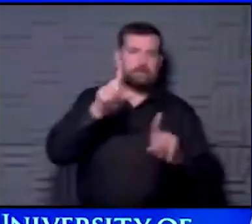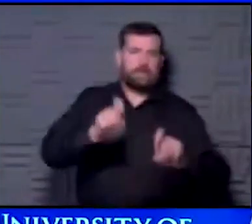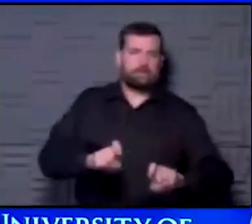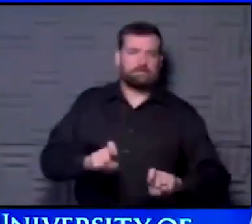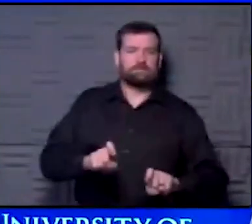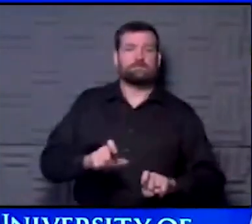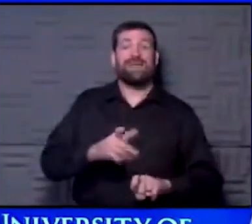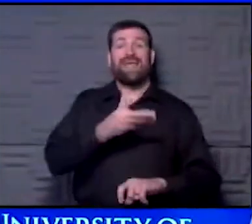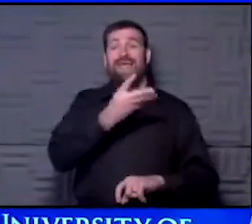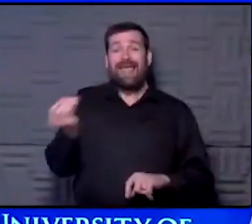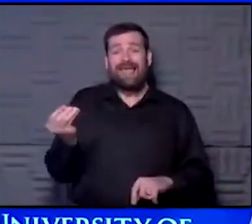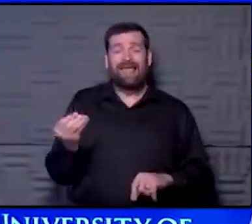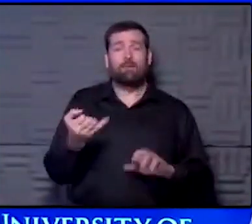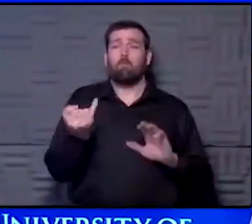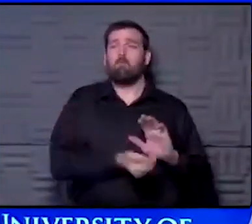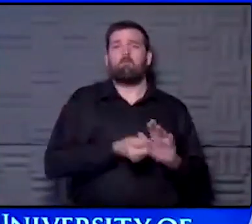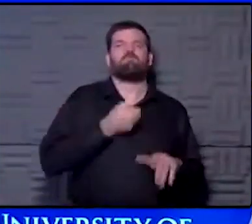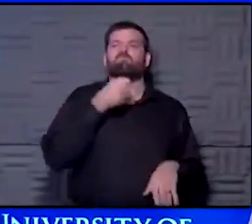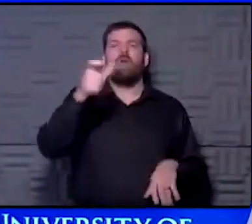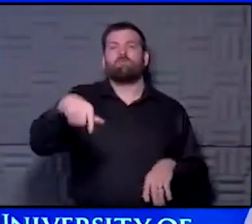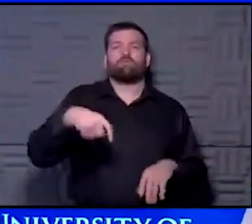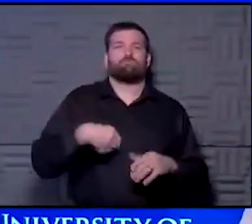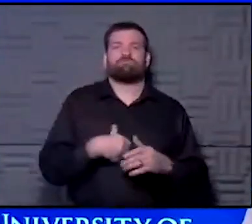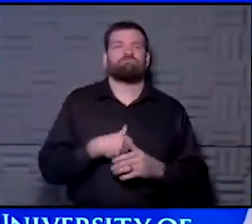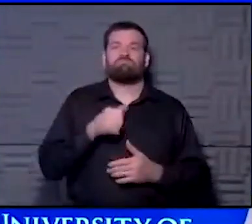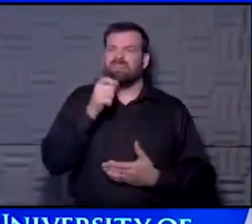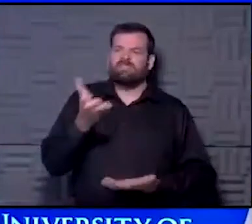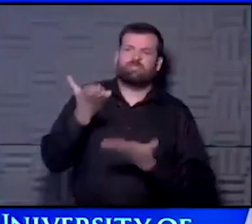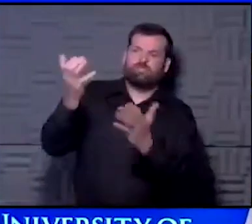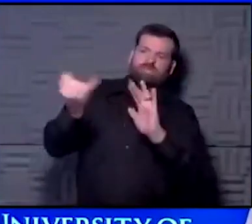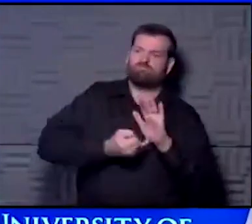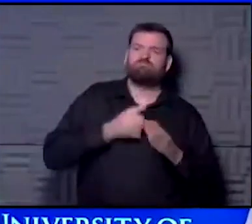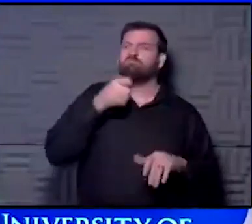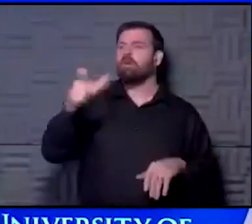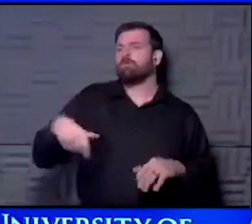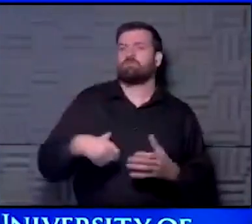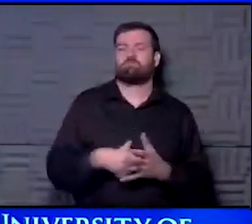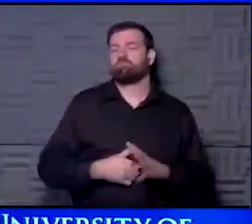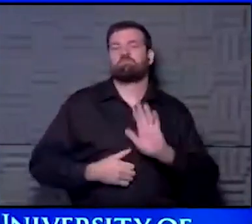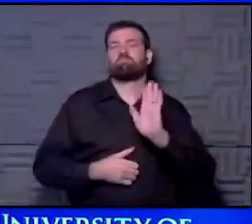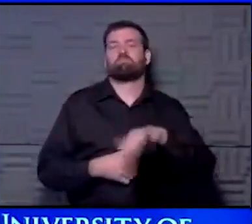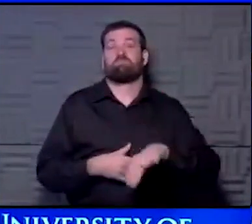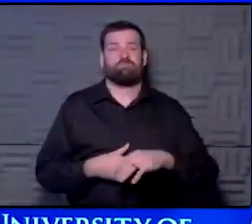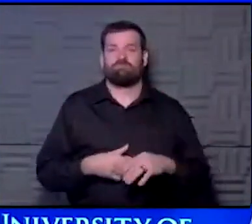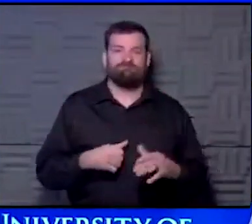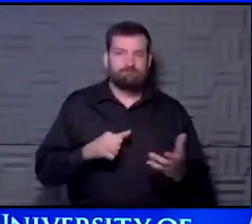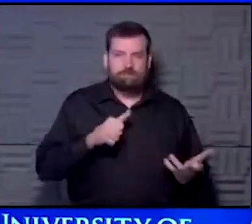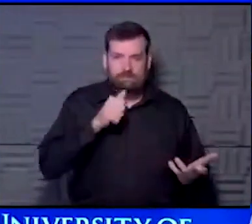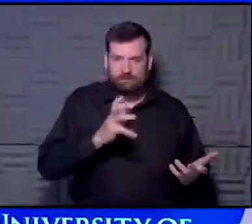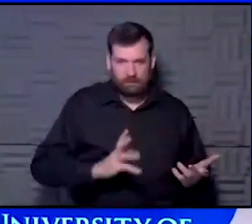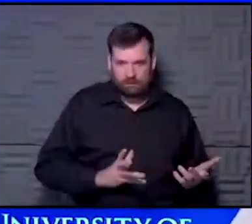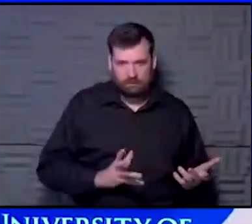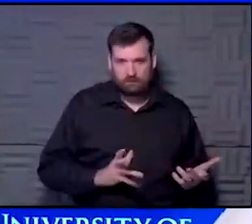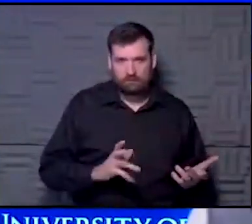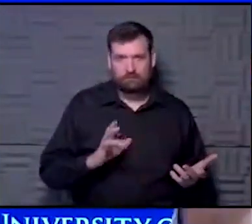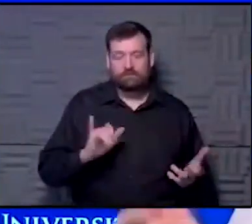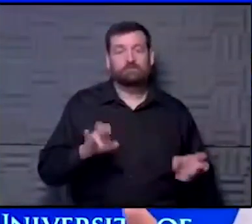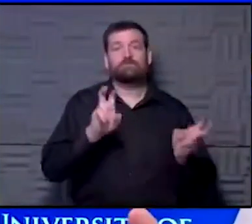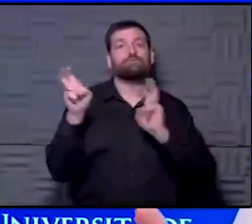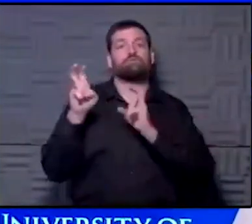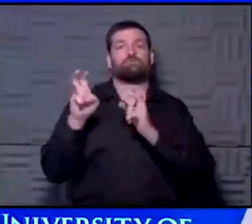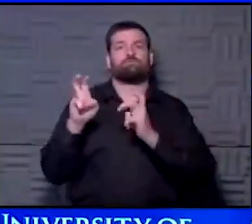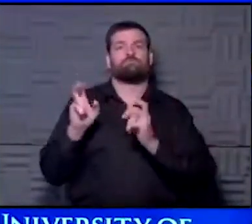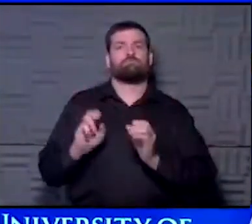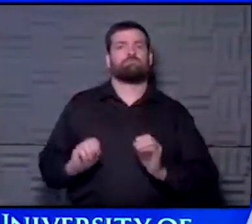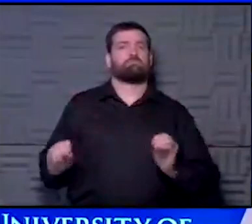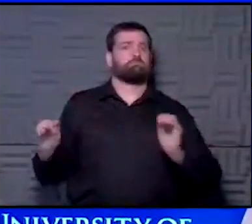and you really don't have to be sheltered in place. And we're not even going to suggest to you that you have to be sheltered in place. Yep. So that's the dilemma. There's a bigger story